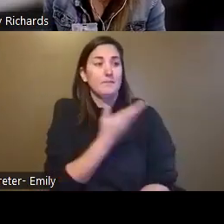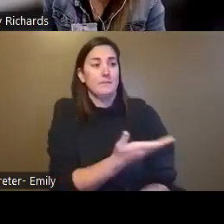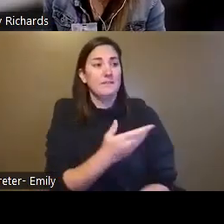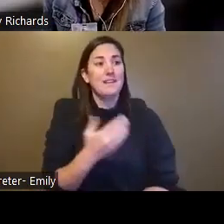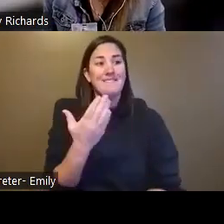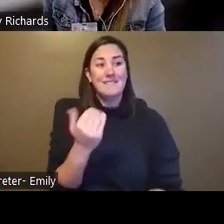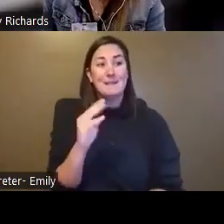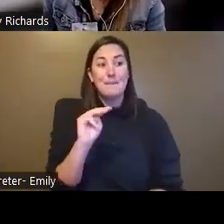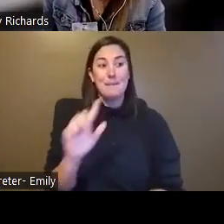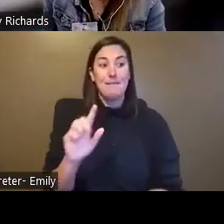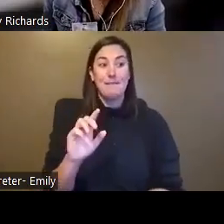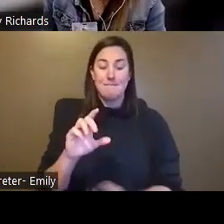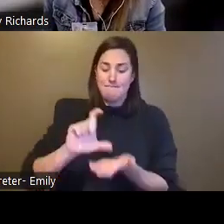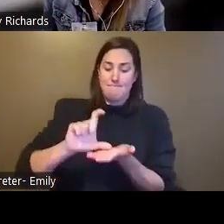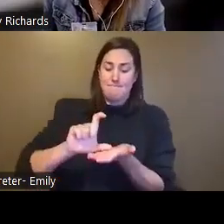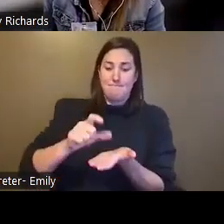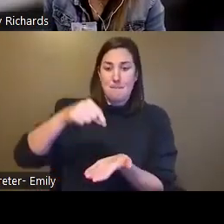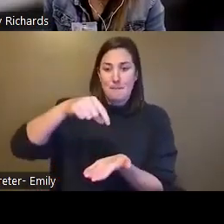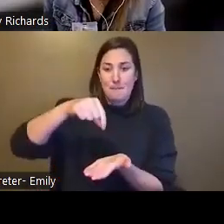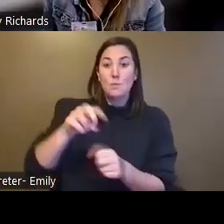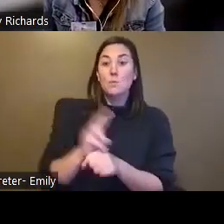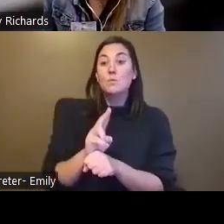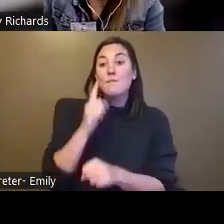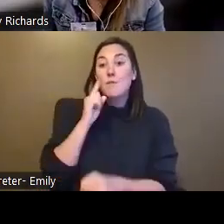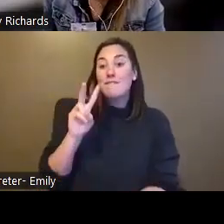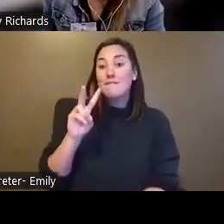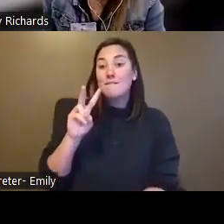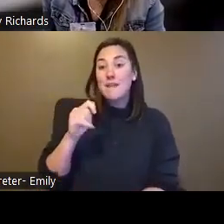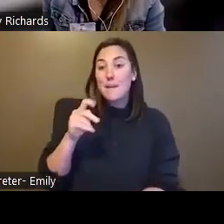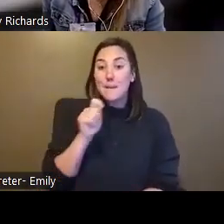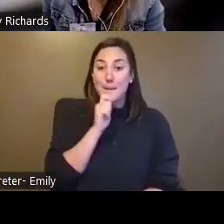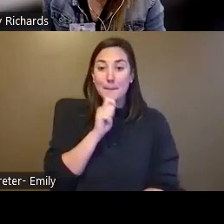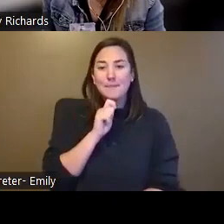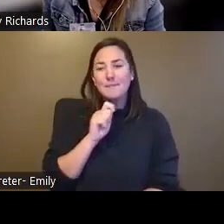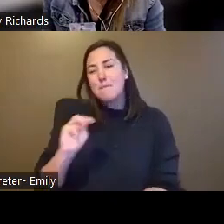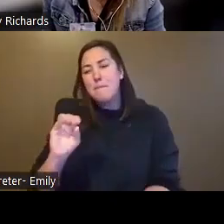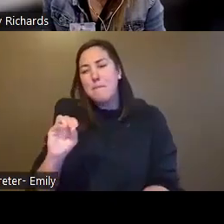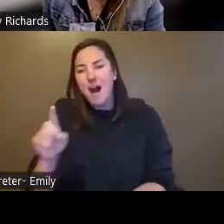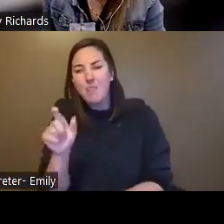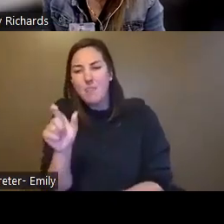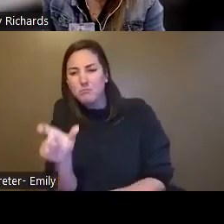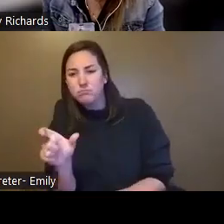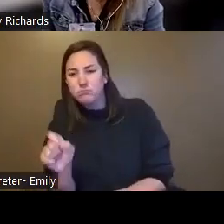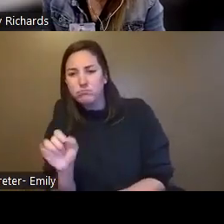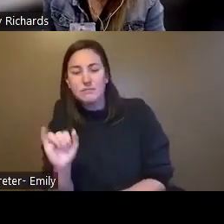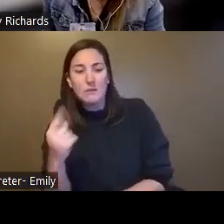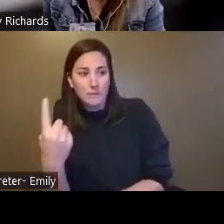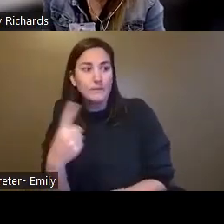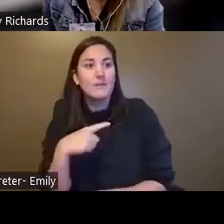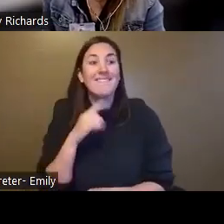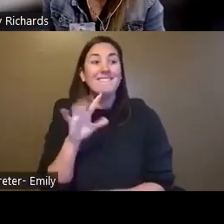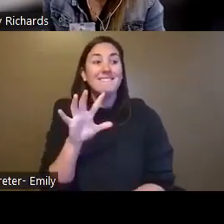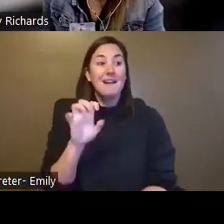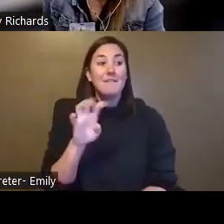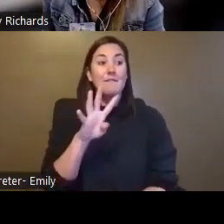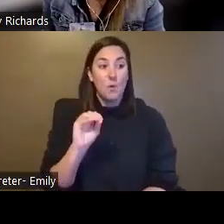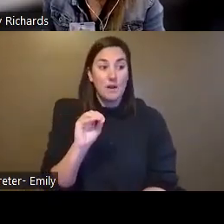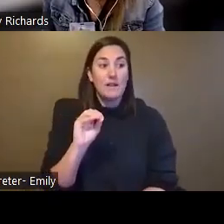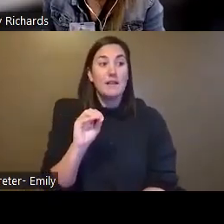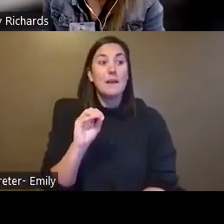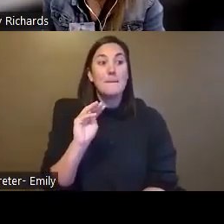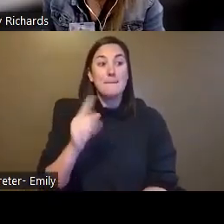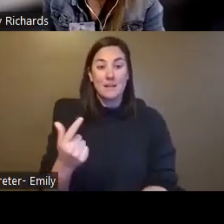15 milliliter bottle used to refill a vape, usually a mod. It contains 540 milligrams of nicotine, which is